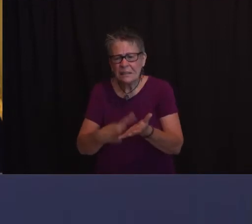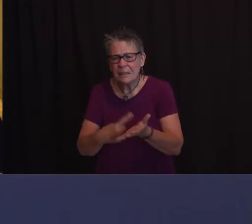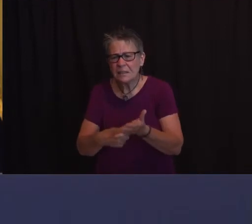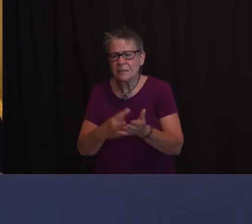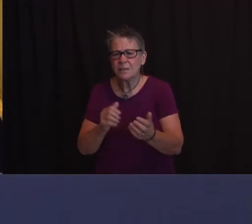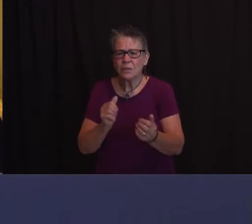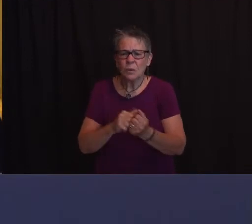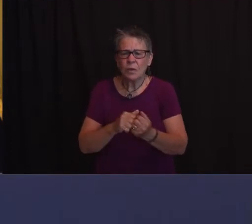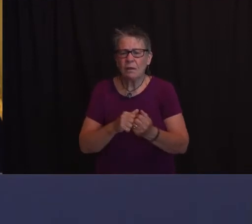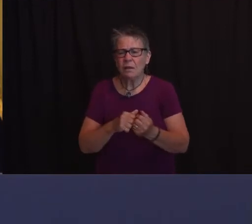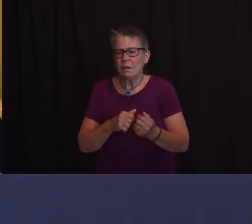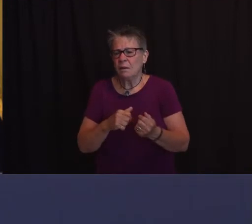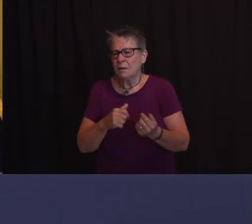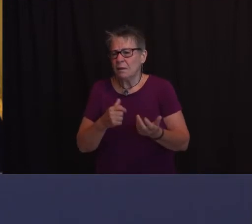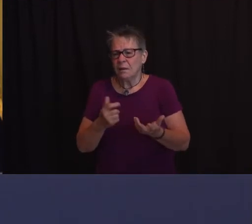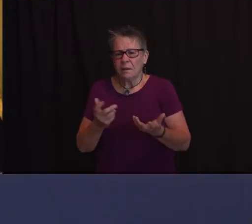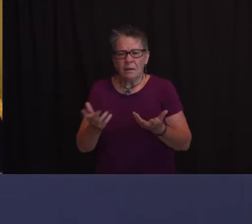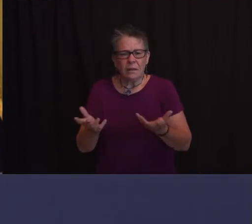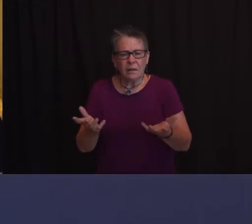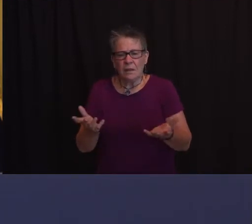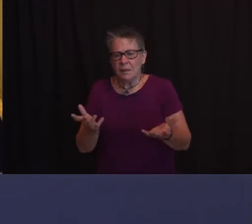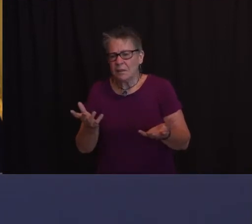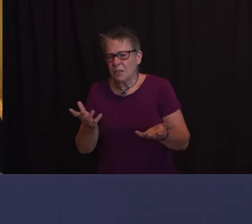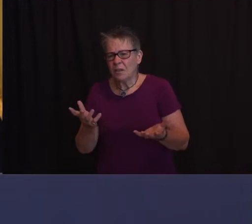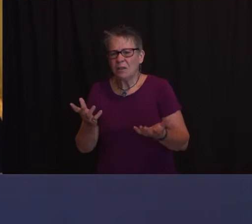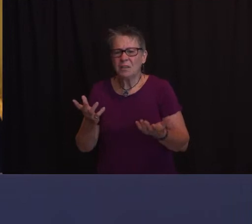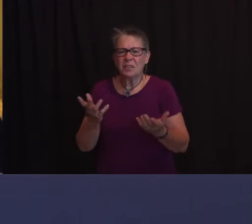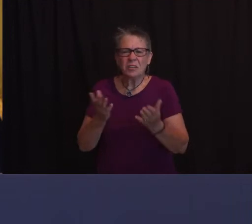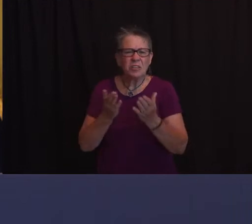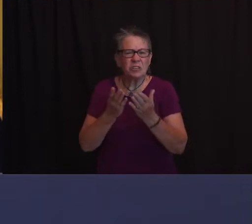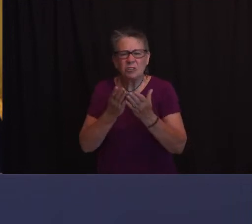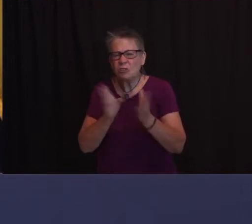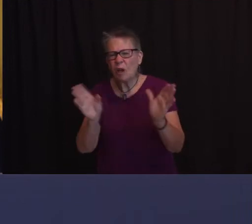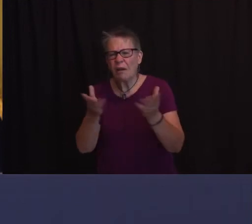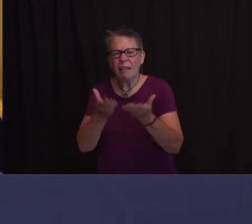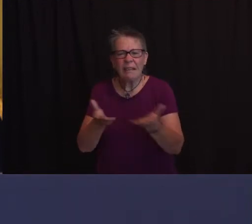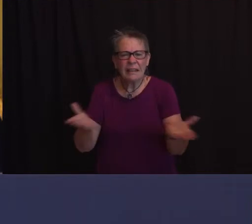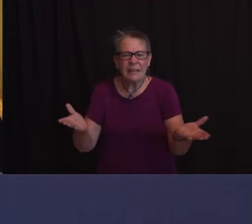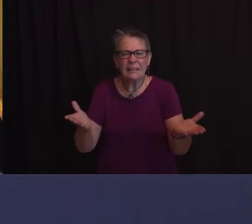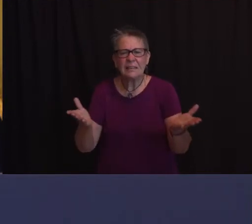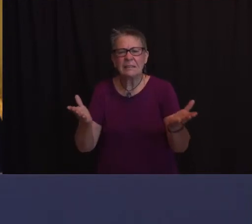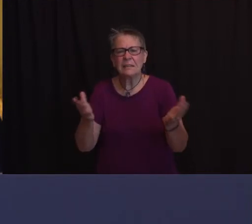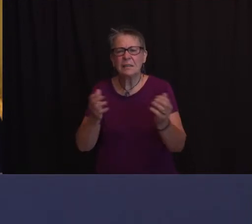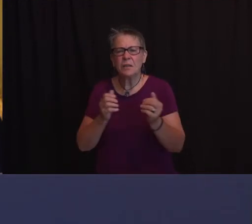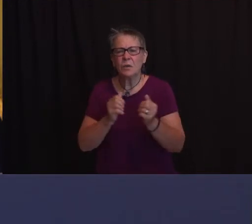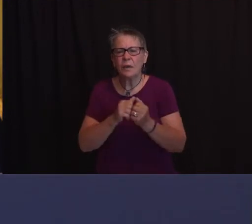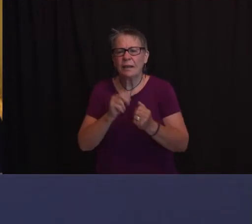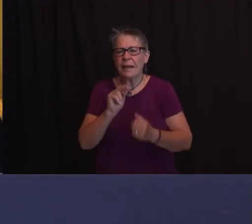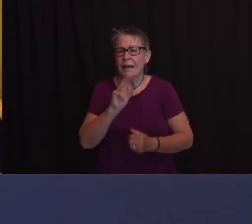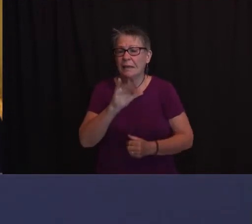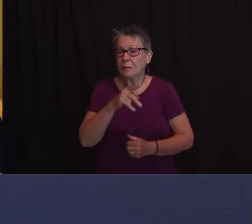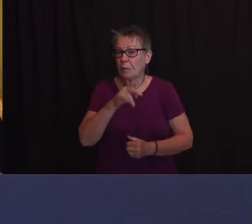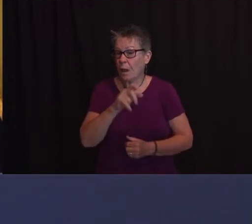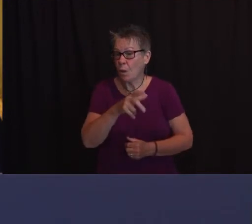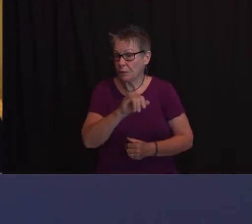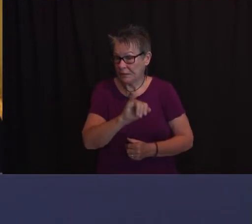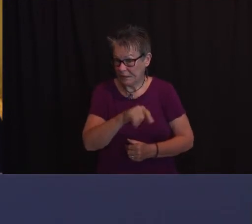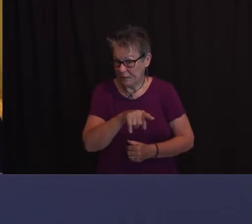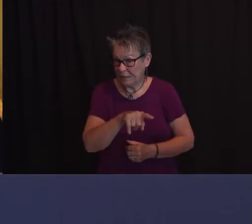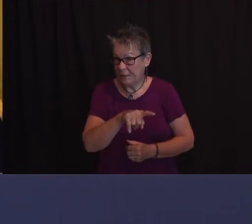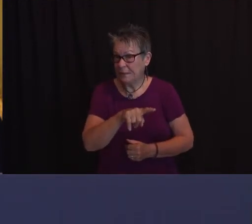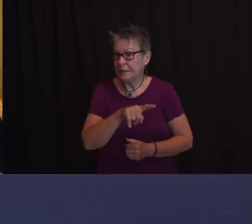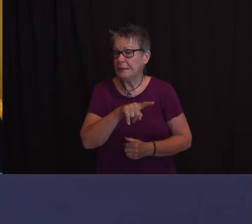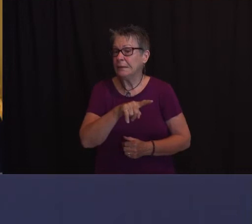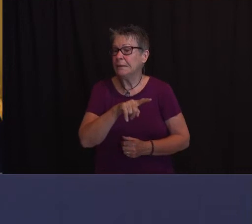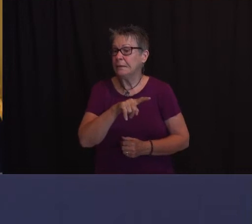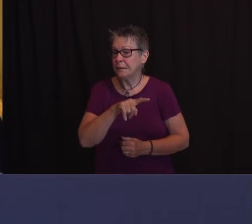not necessarily the specifics of redistricting, but the Speaker and I have spoken over time about the